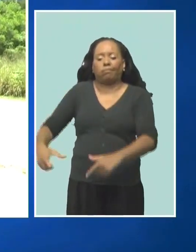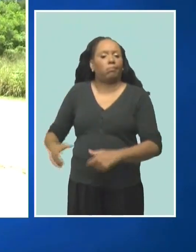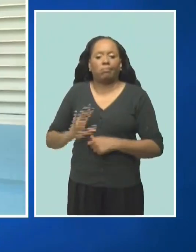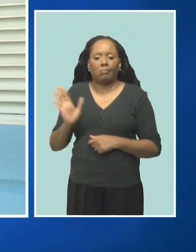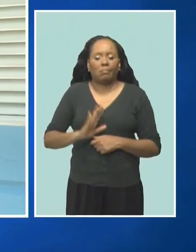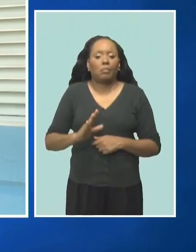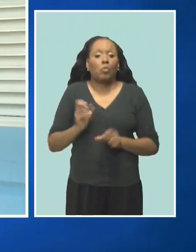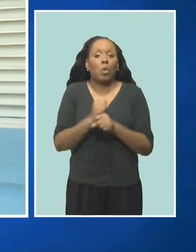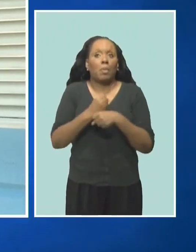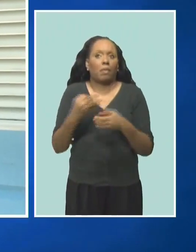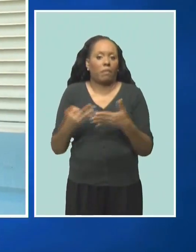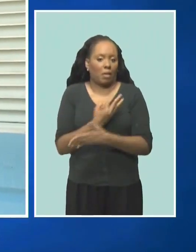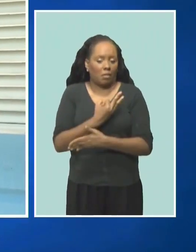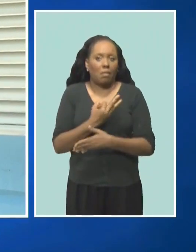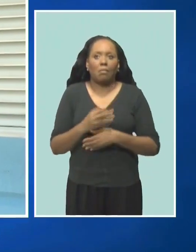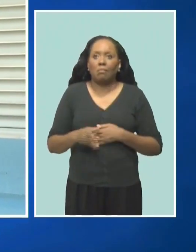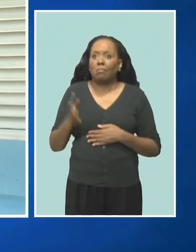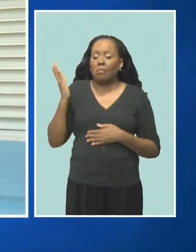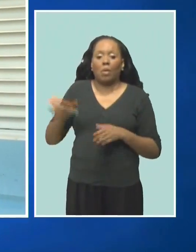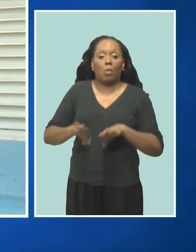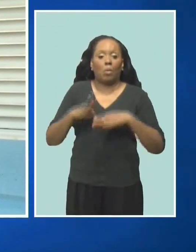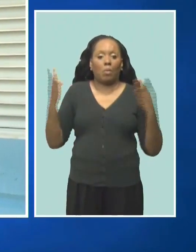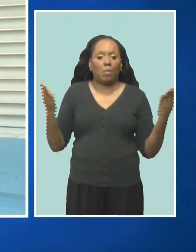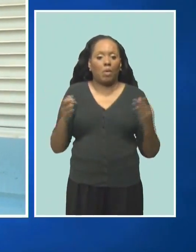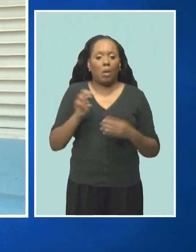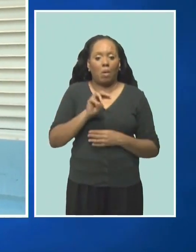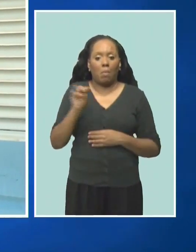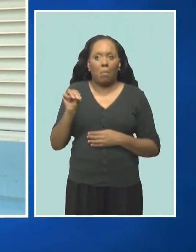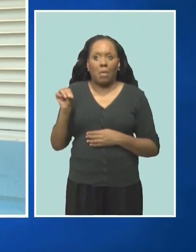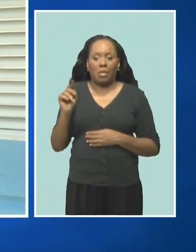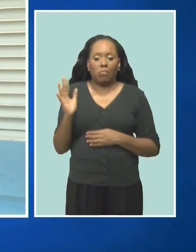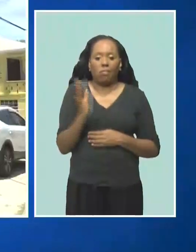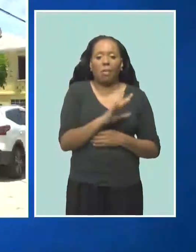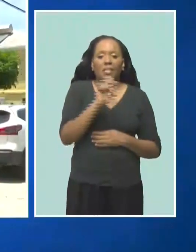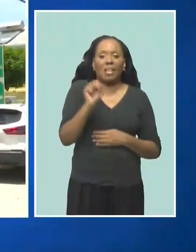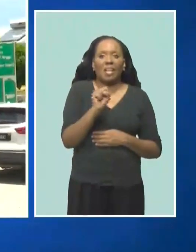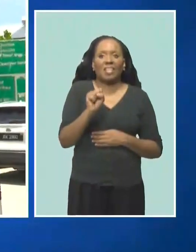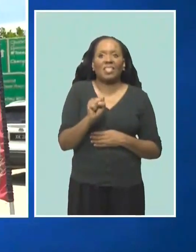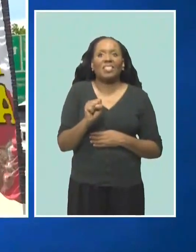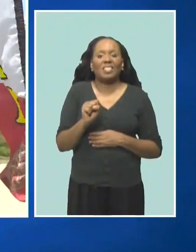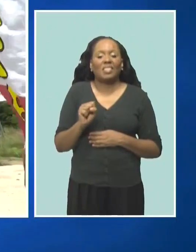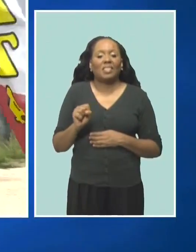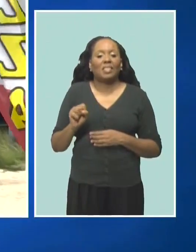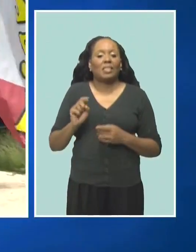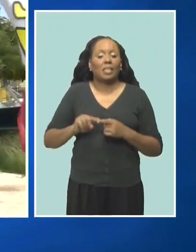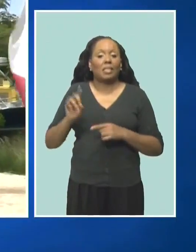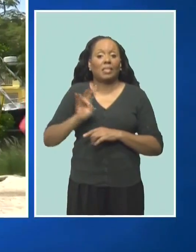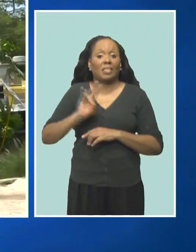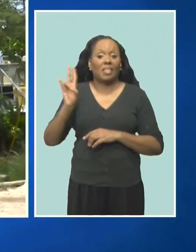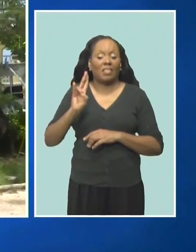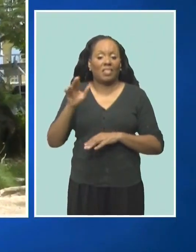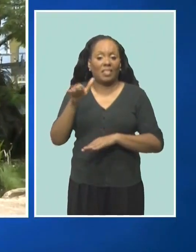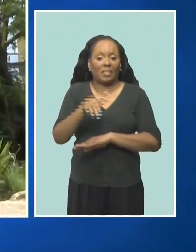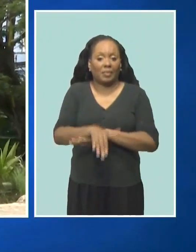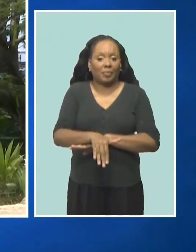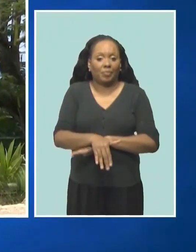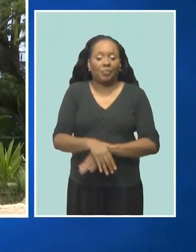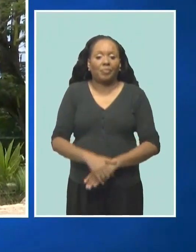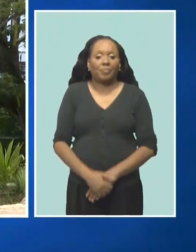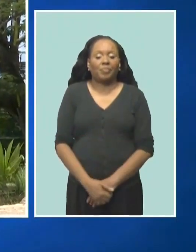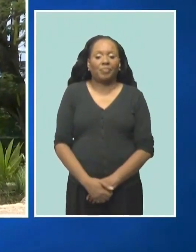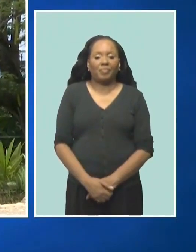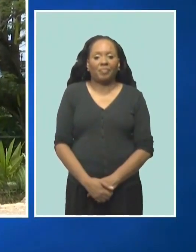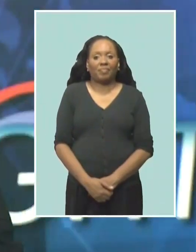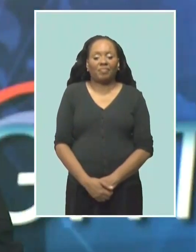order. Pizza Bums is open Monday to Saturday until 7 p.m. Trevor Thorpe for the Business Report.